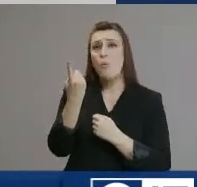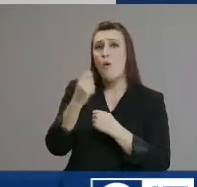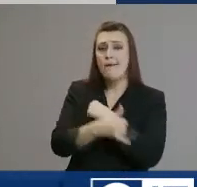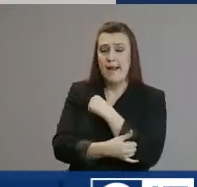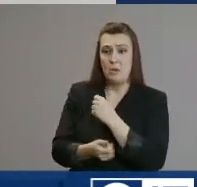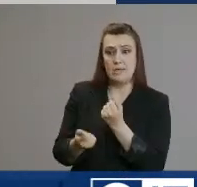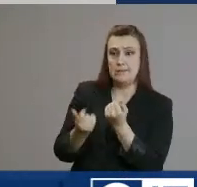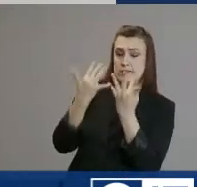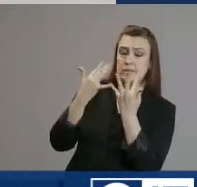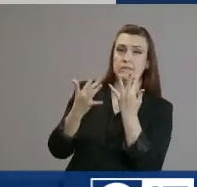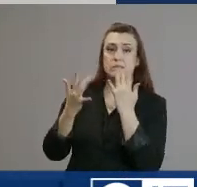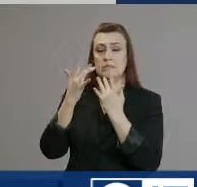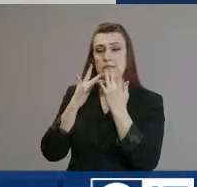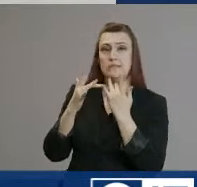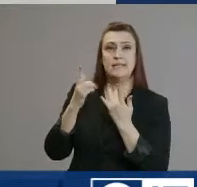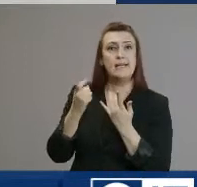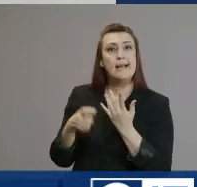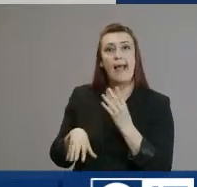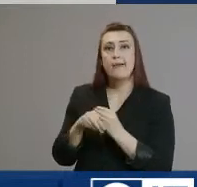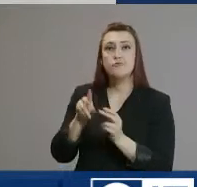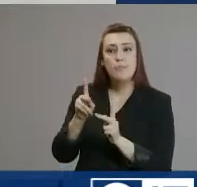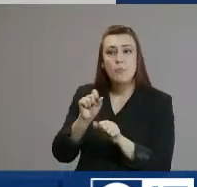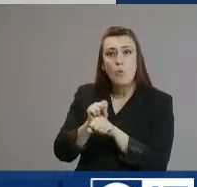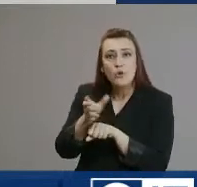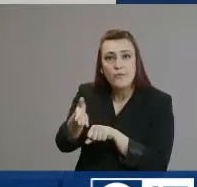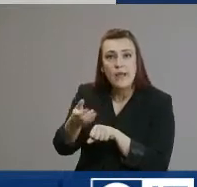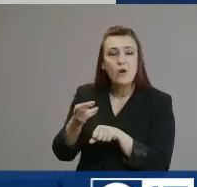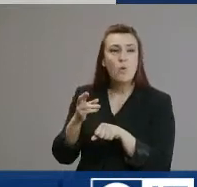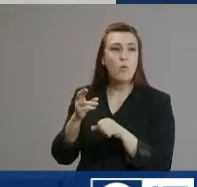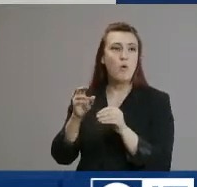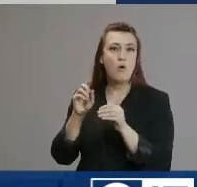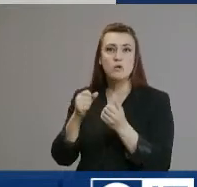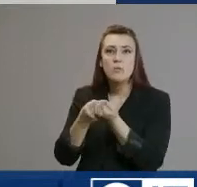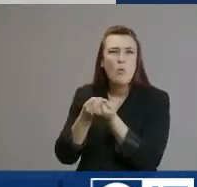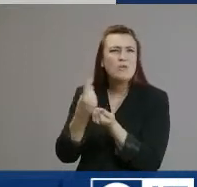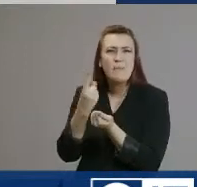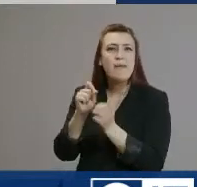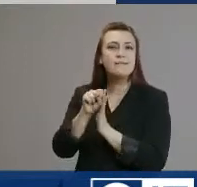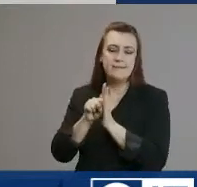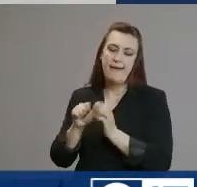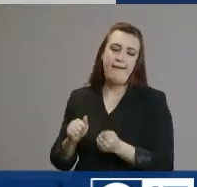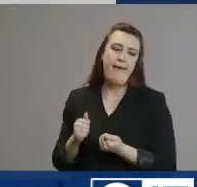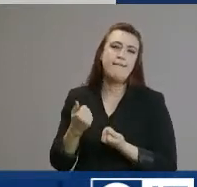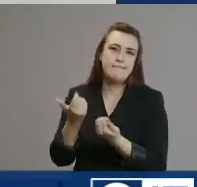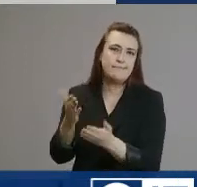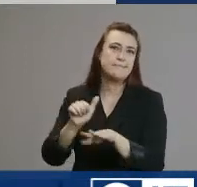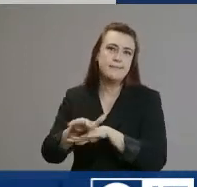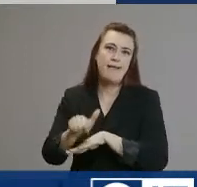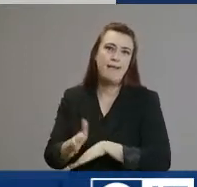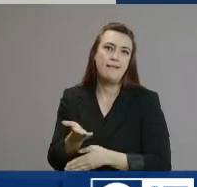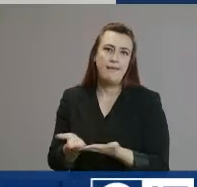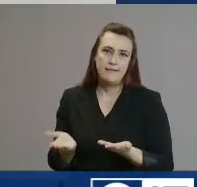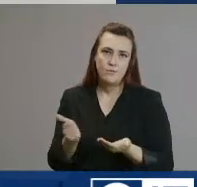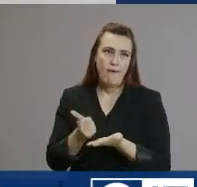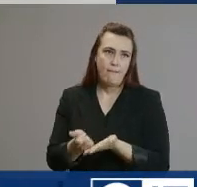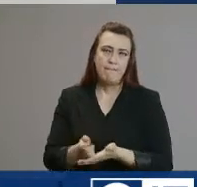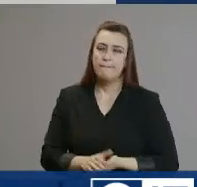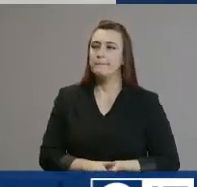ground staff, a calling staff, the state can support them through that mechanism. I'll go to Andrew next.